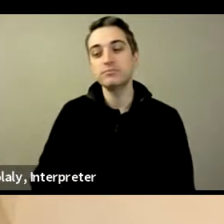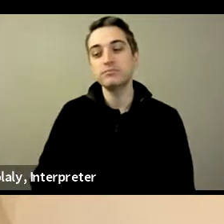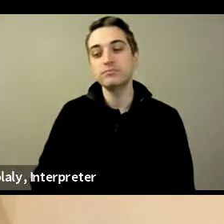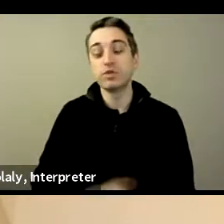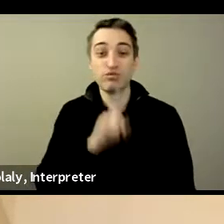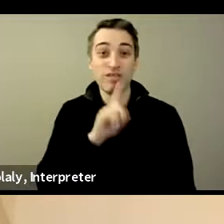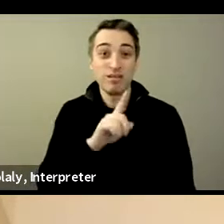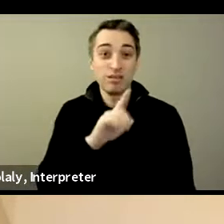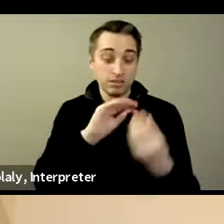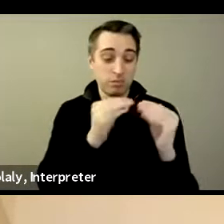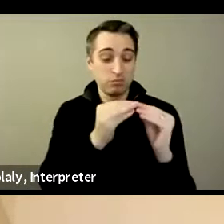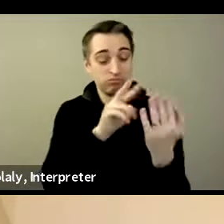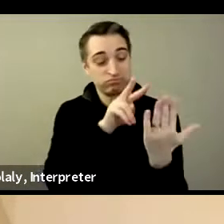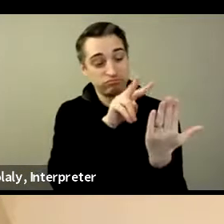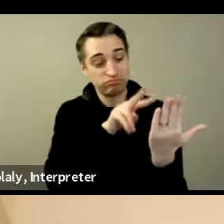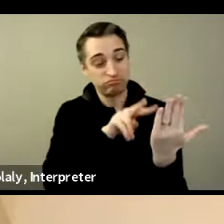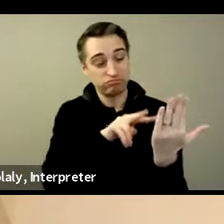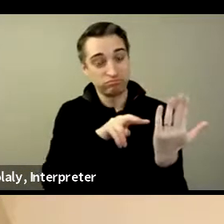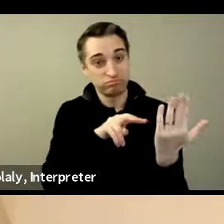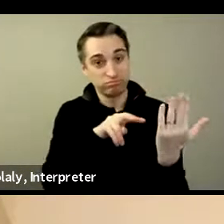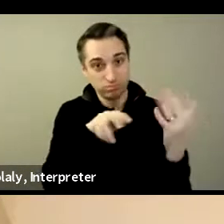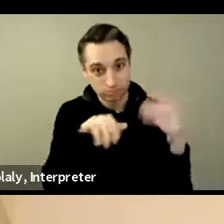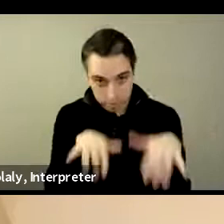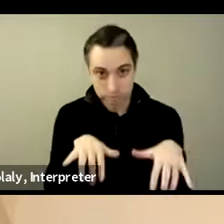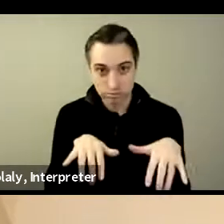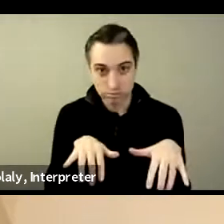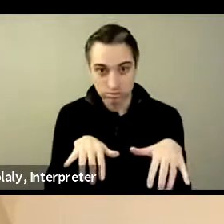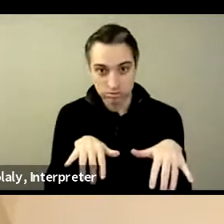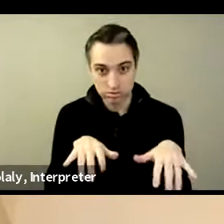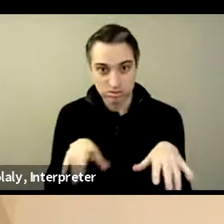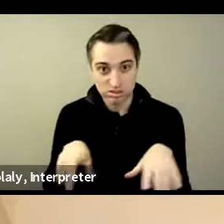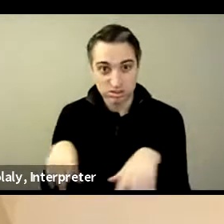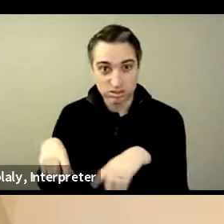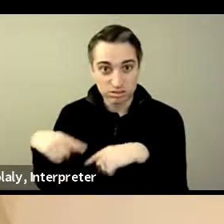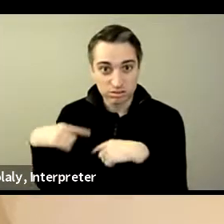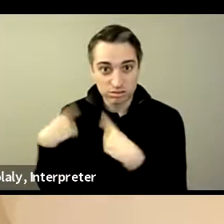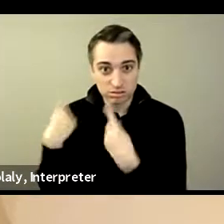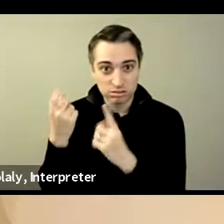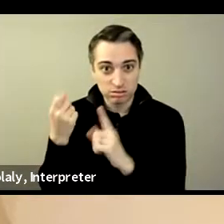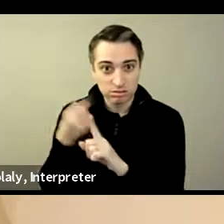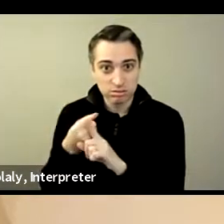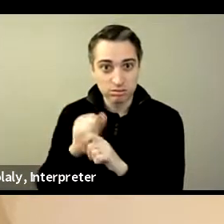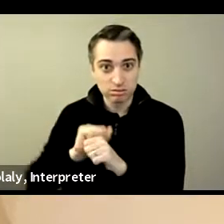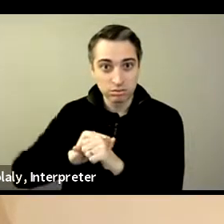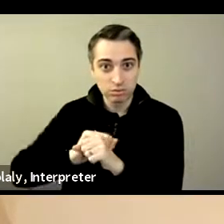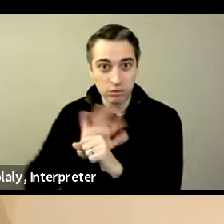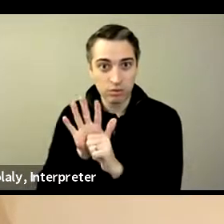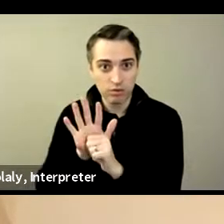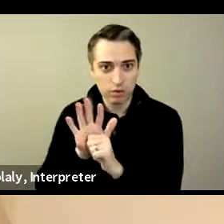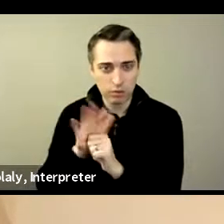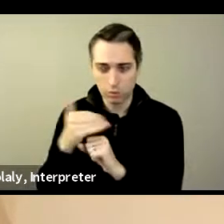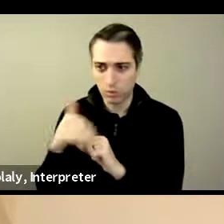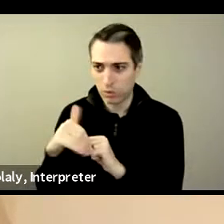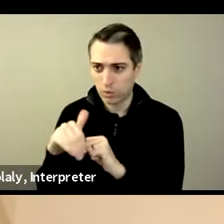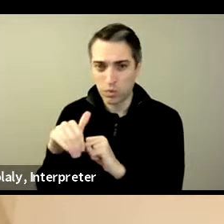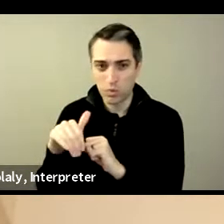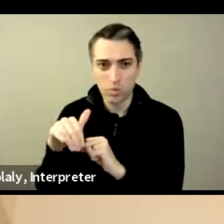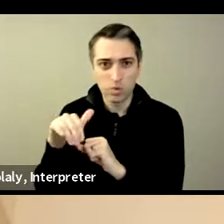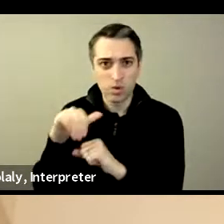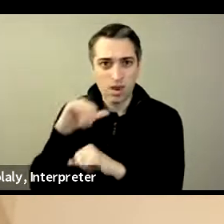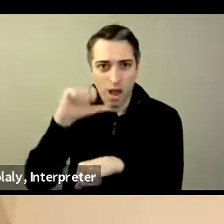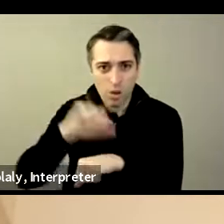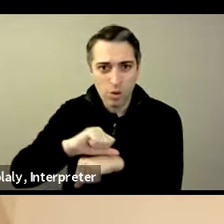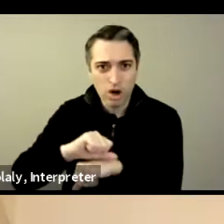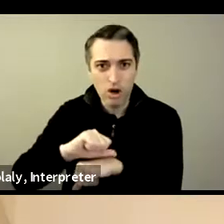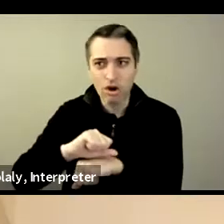numbers you talked about since COVID and unemployment and taken out of